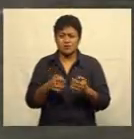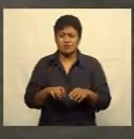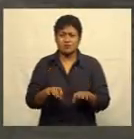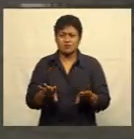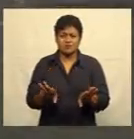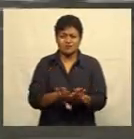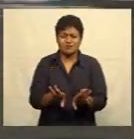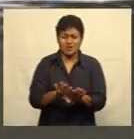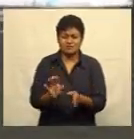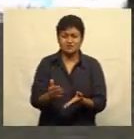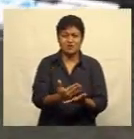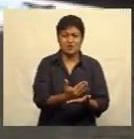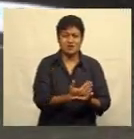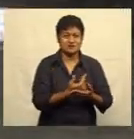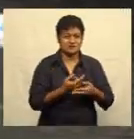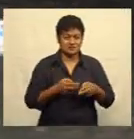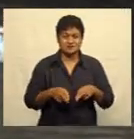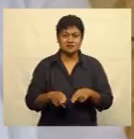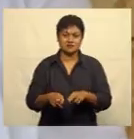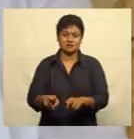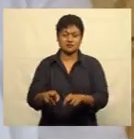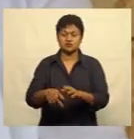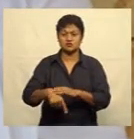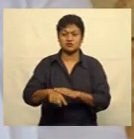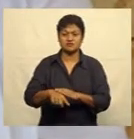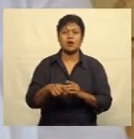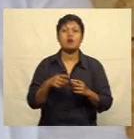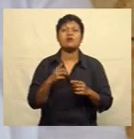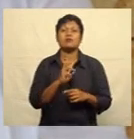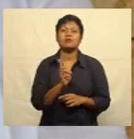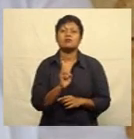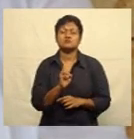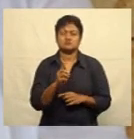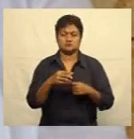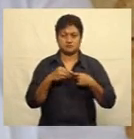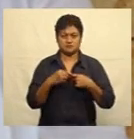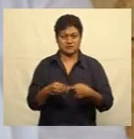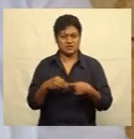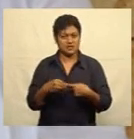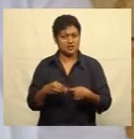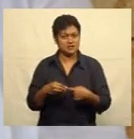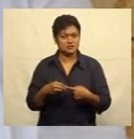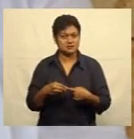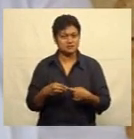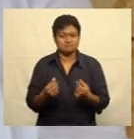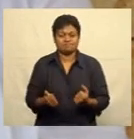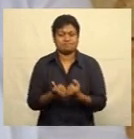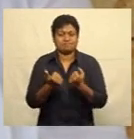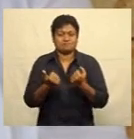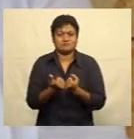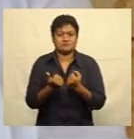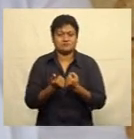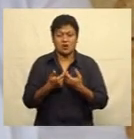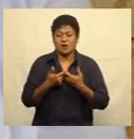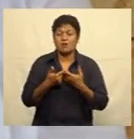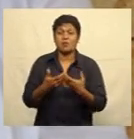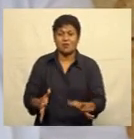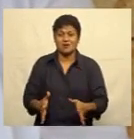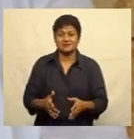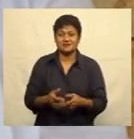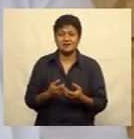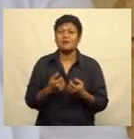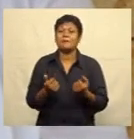Creek cleanup in Suva were plastics. From that 1 ton, at least 40% of the waste was